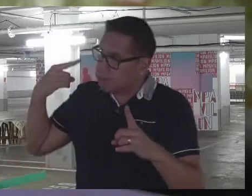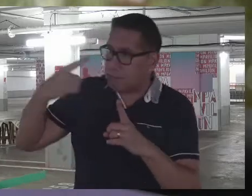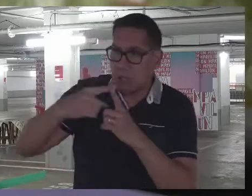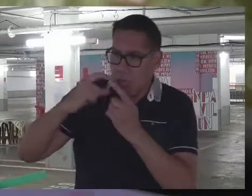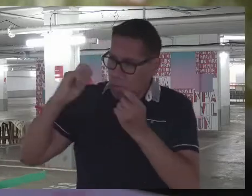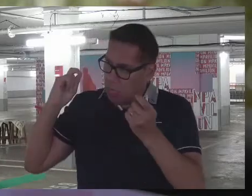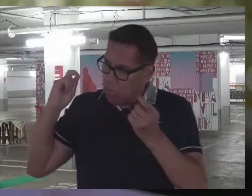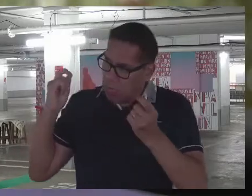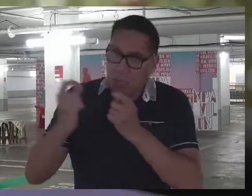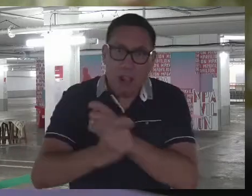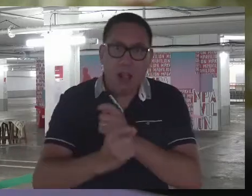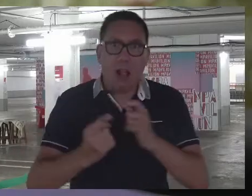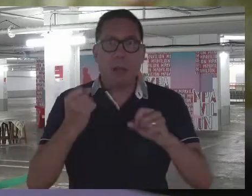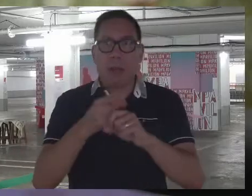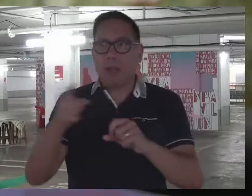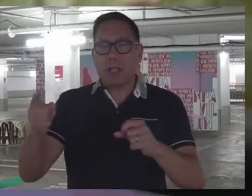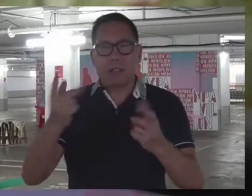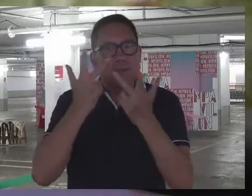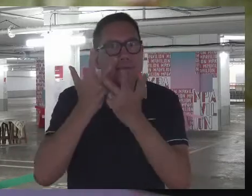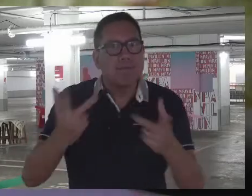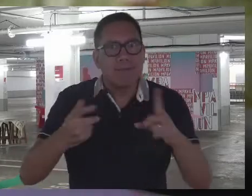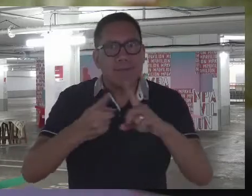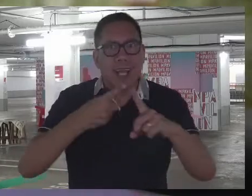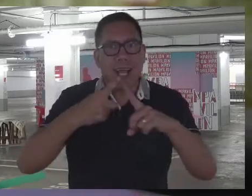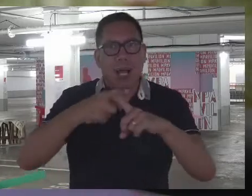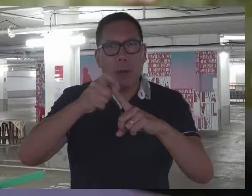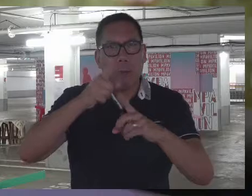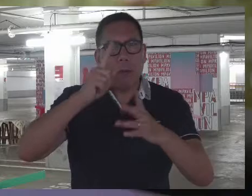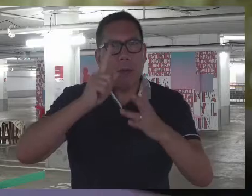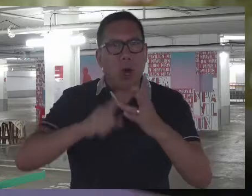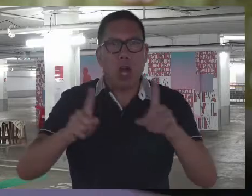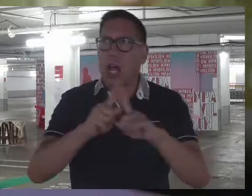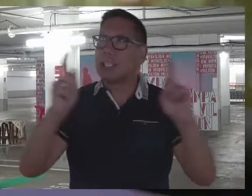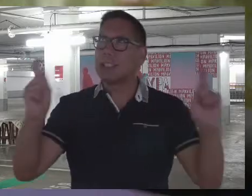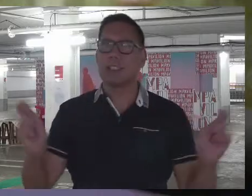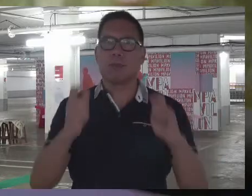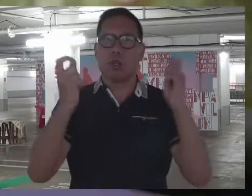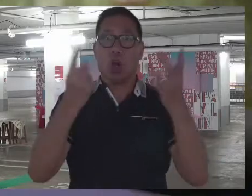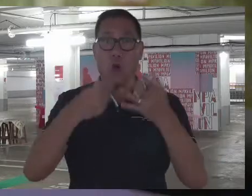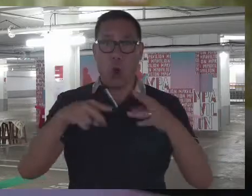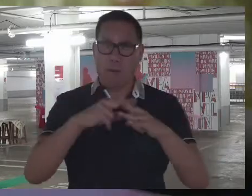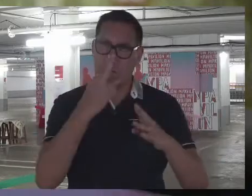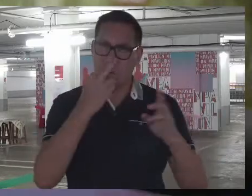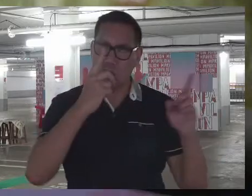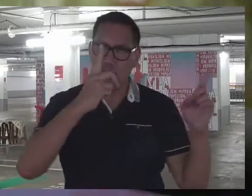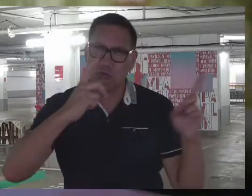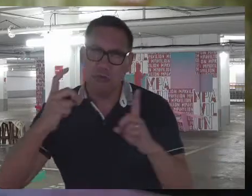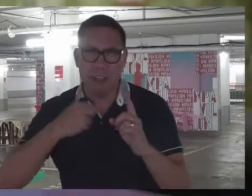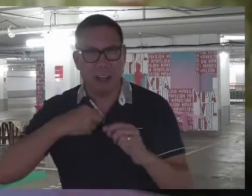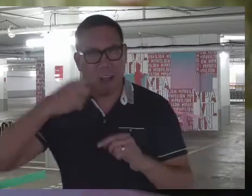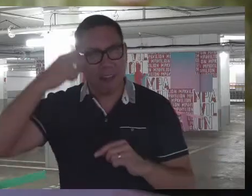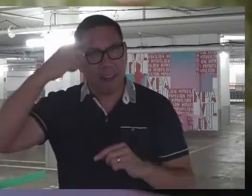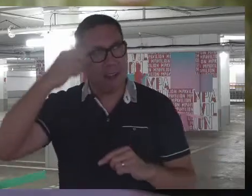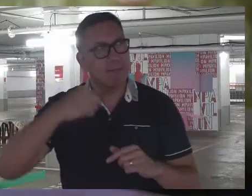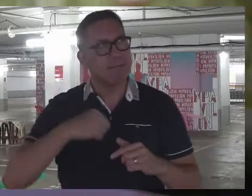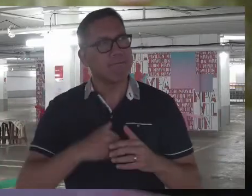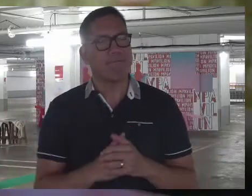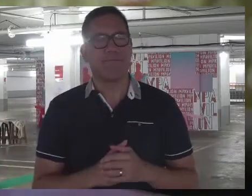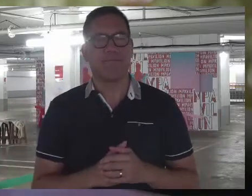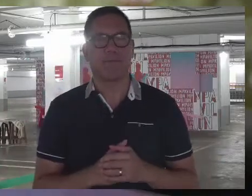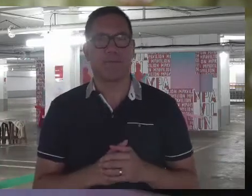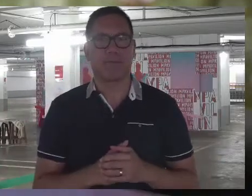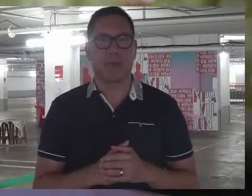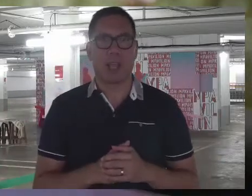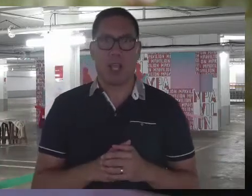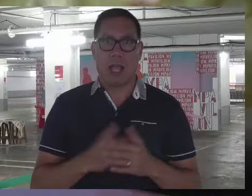this exhibition kind of a celebration of photography, I guess, and what it was, how